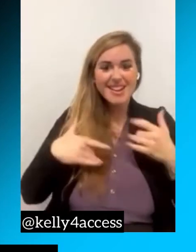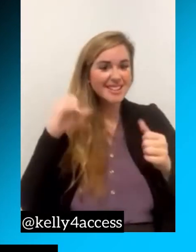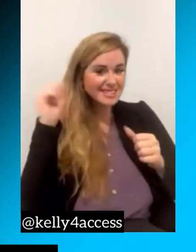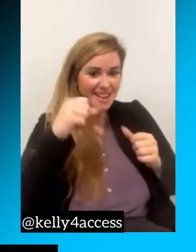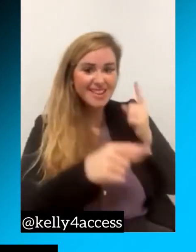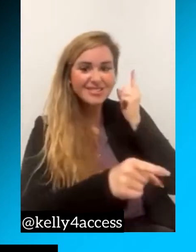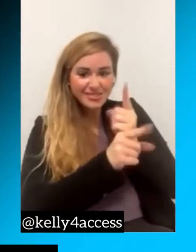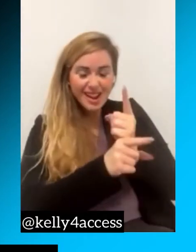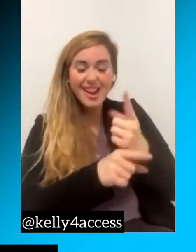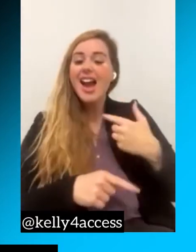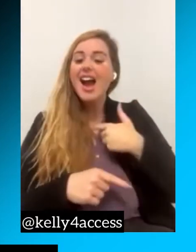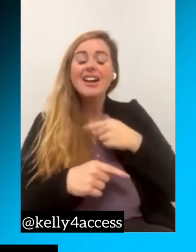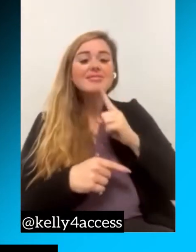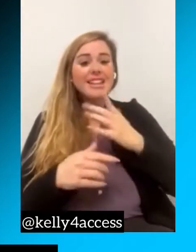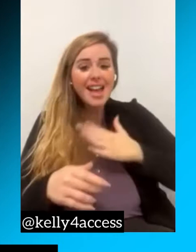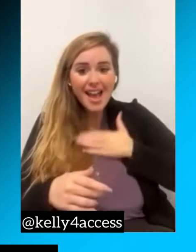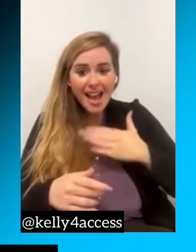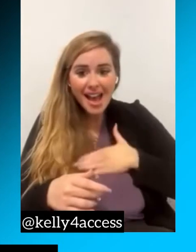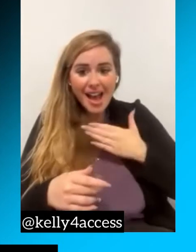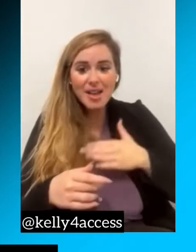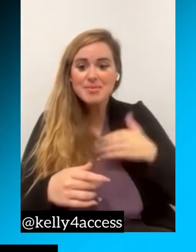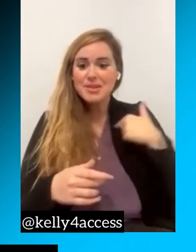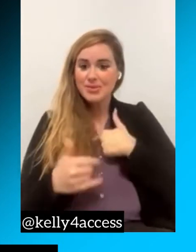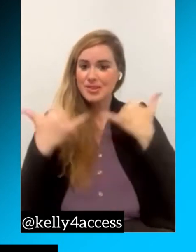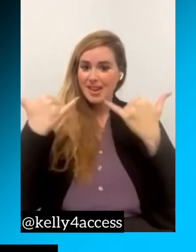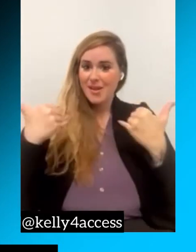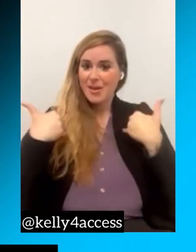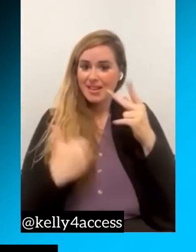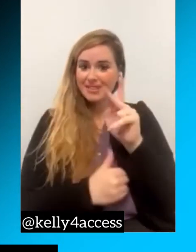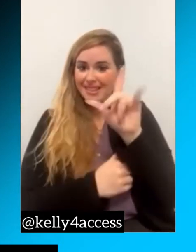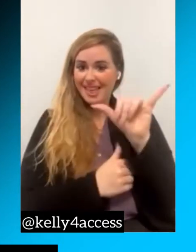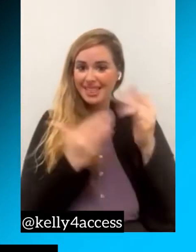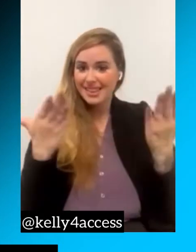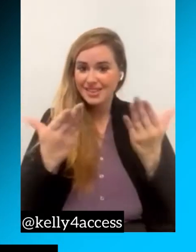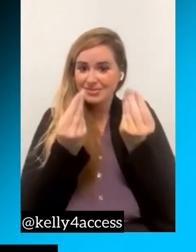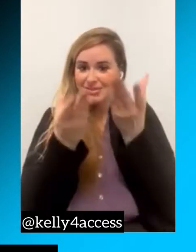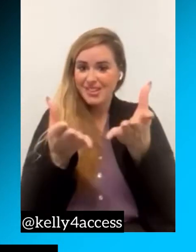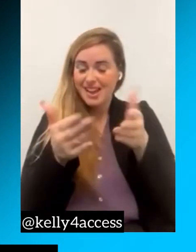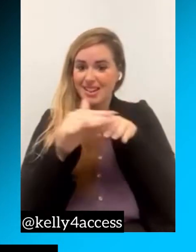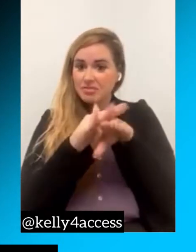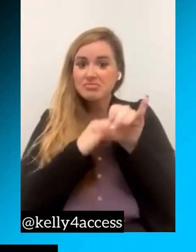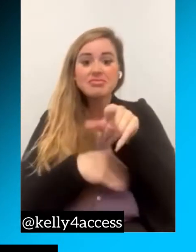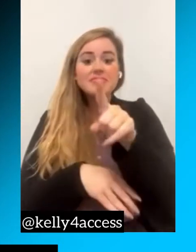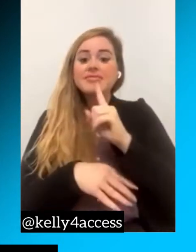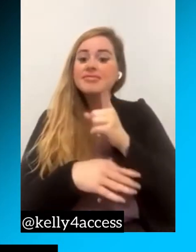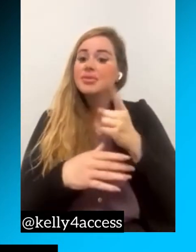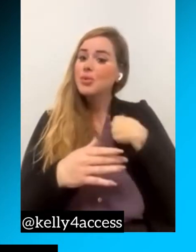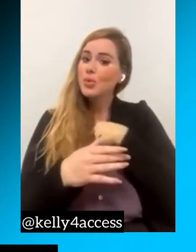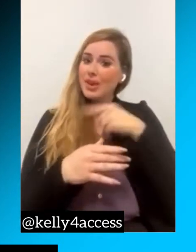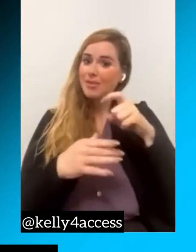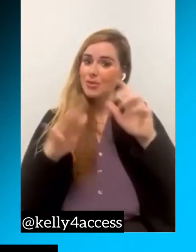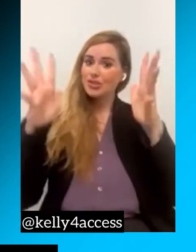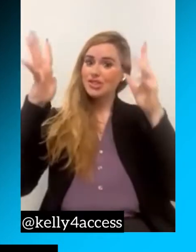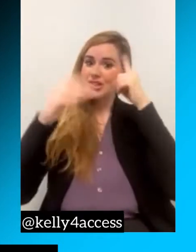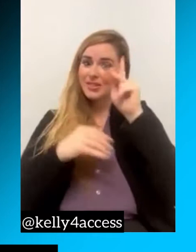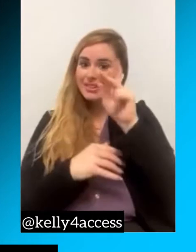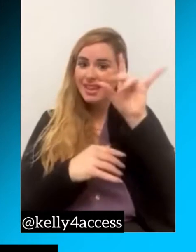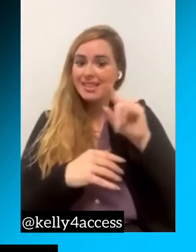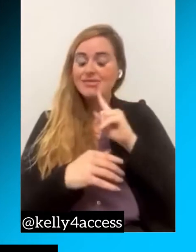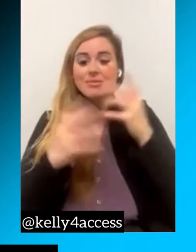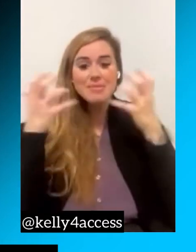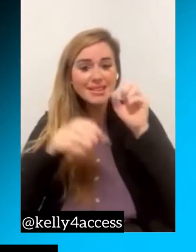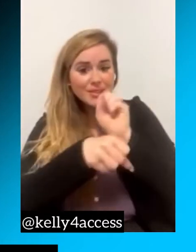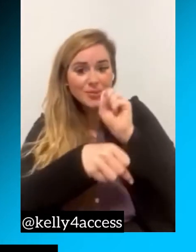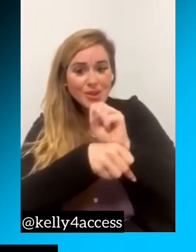I'm so happy that we have Kelly with us. Like I said earlier, Kelly deserves a little cheer because amazing work.